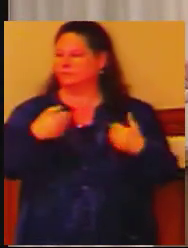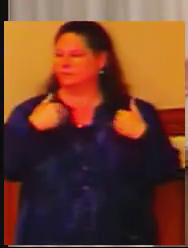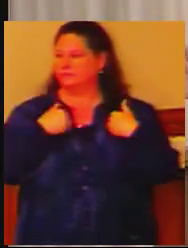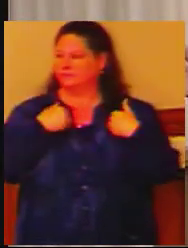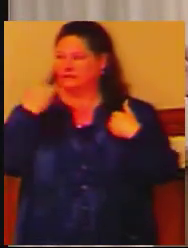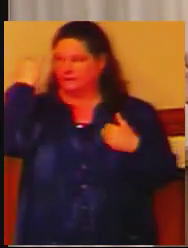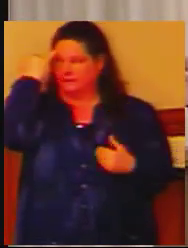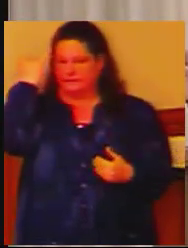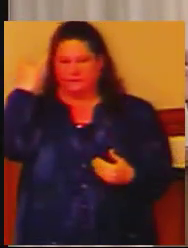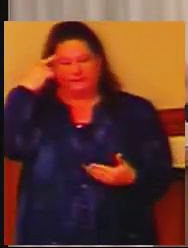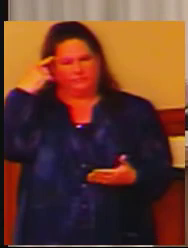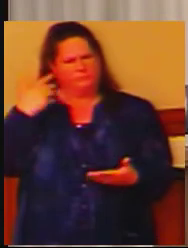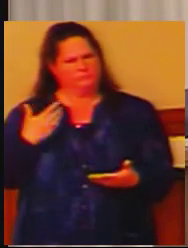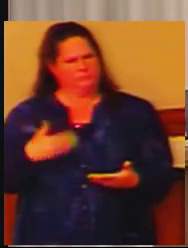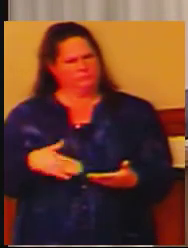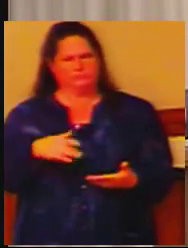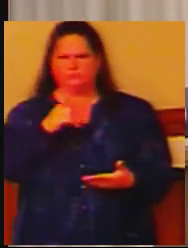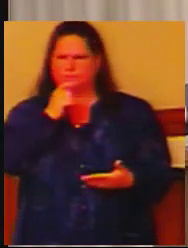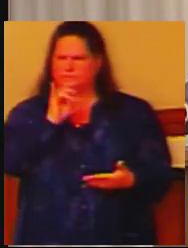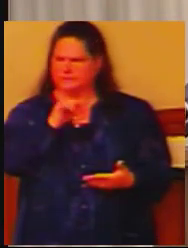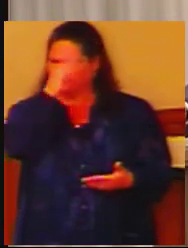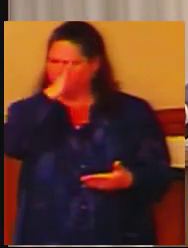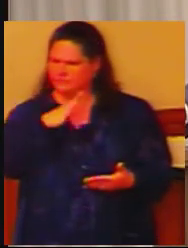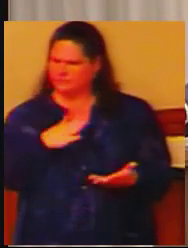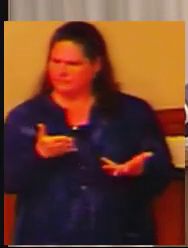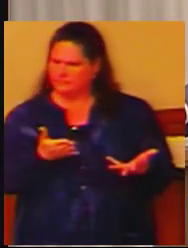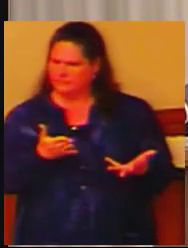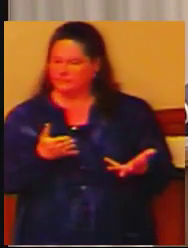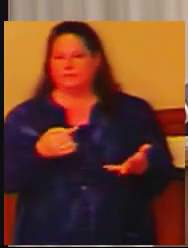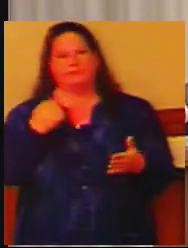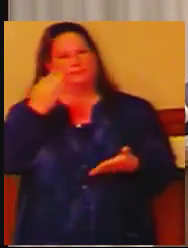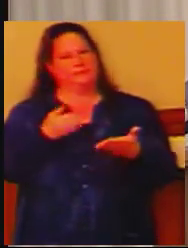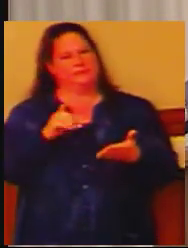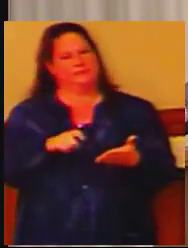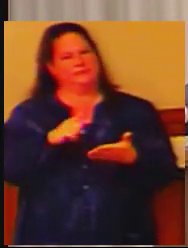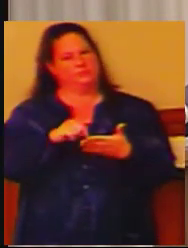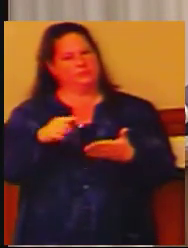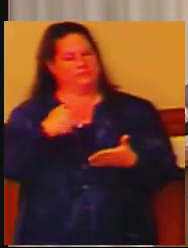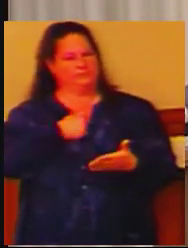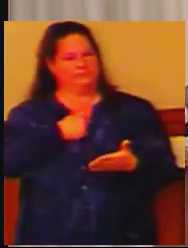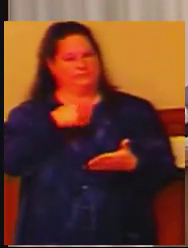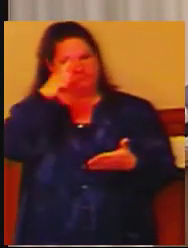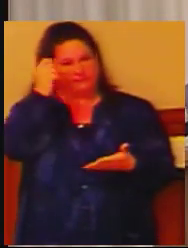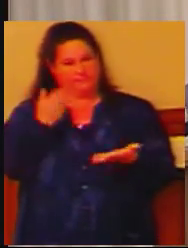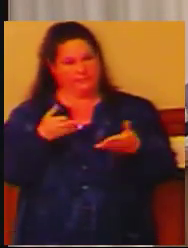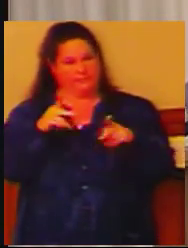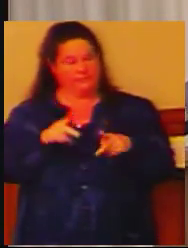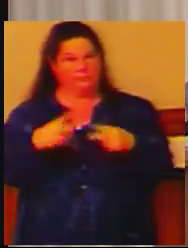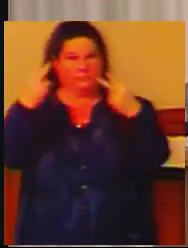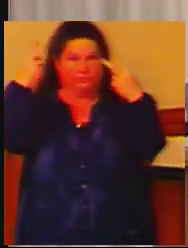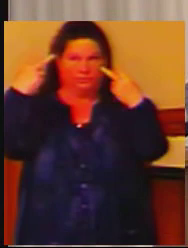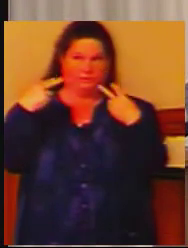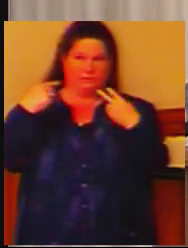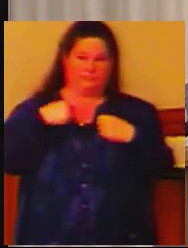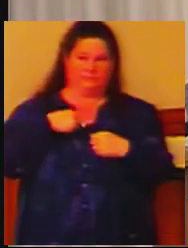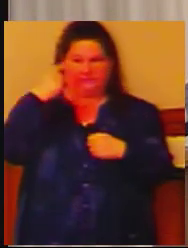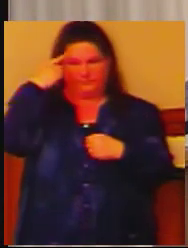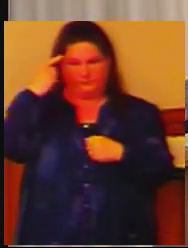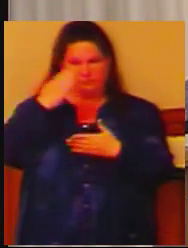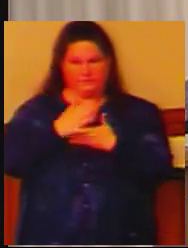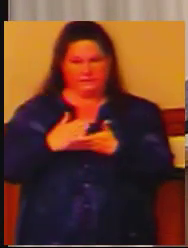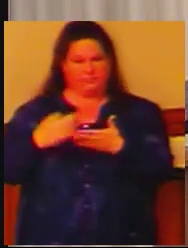where you're like, who's that guy? And say, okay, maybe I better check myself, because somebody could be looking down on me for whatever